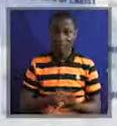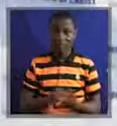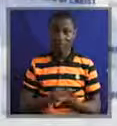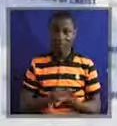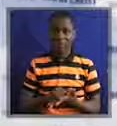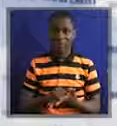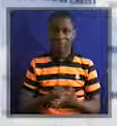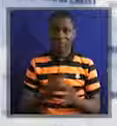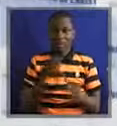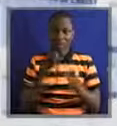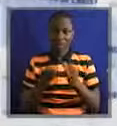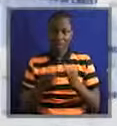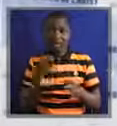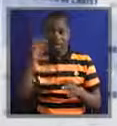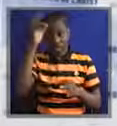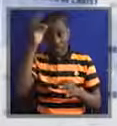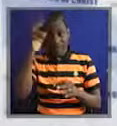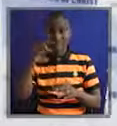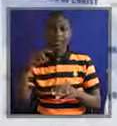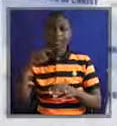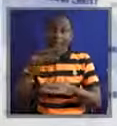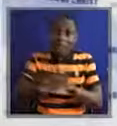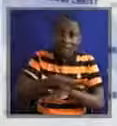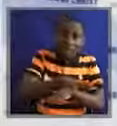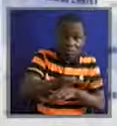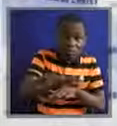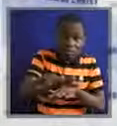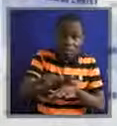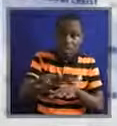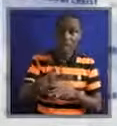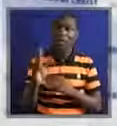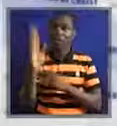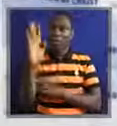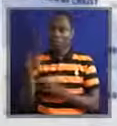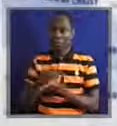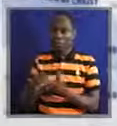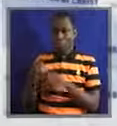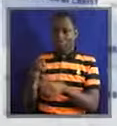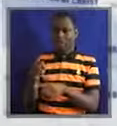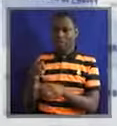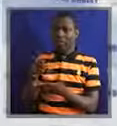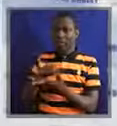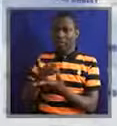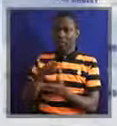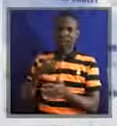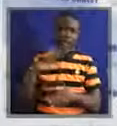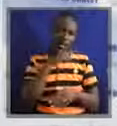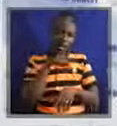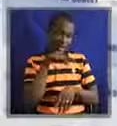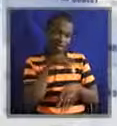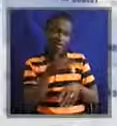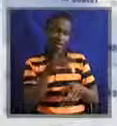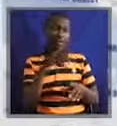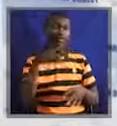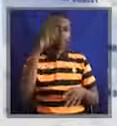sir oba abedada enipa ofa onyankopon enokre ne kakra na odi onoa ne de a